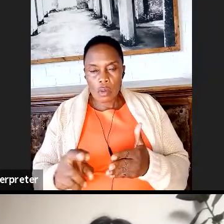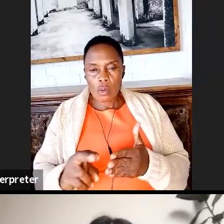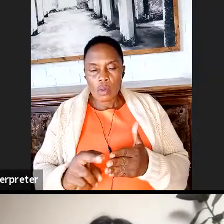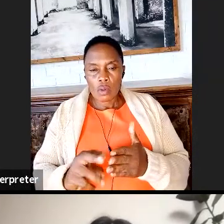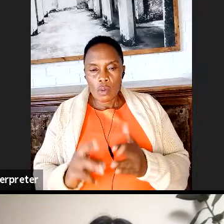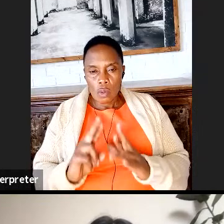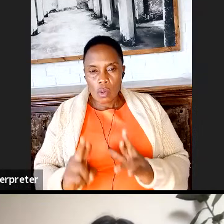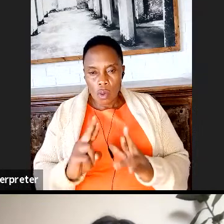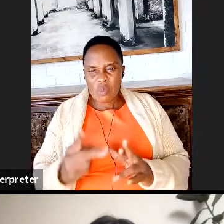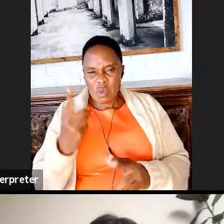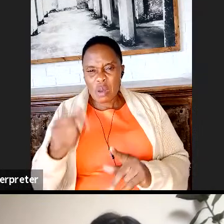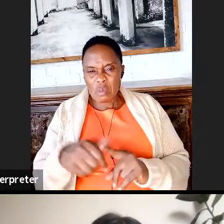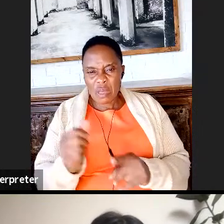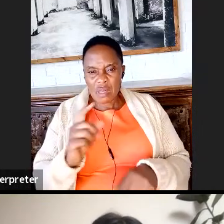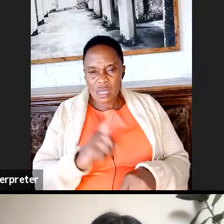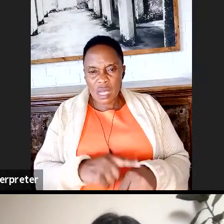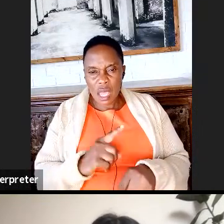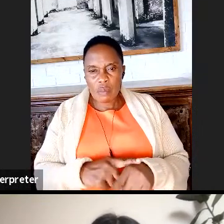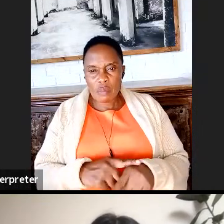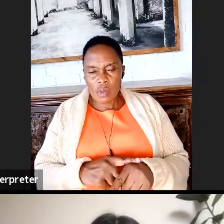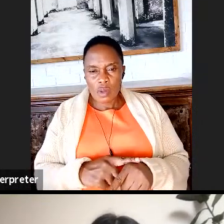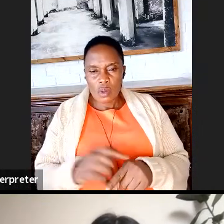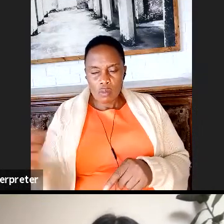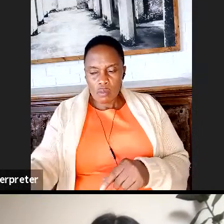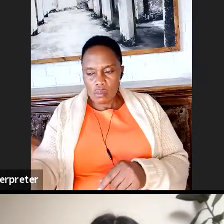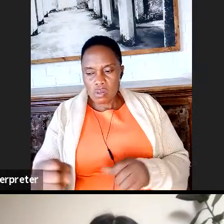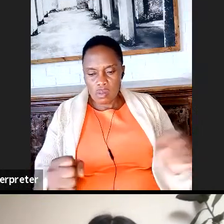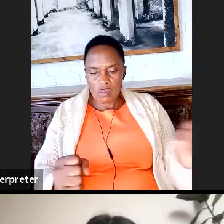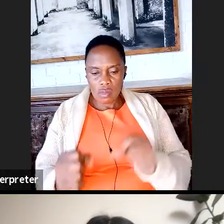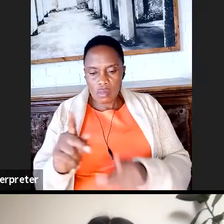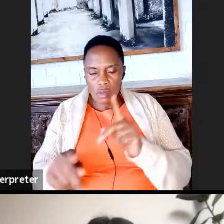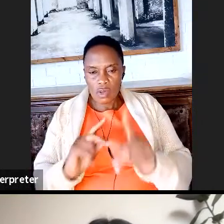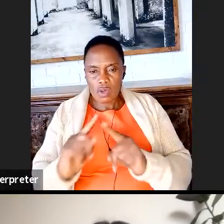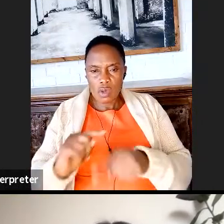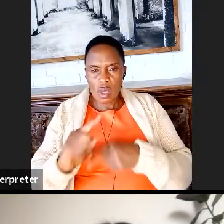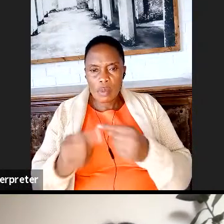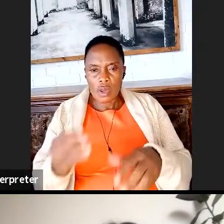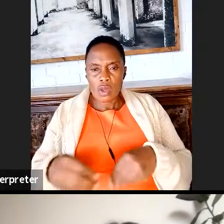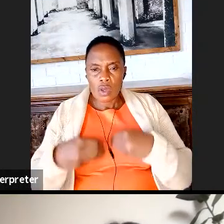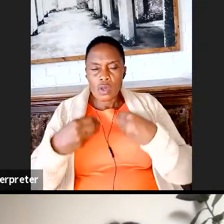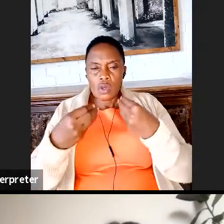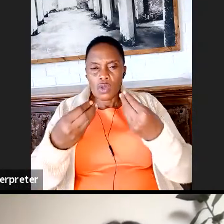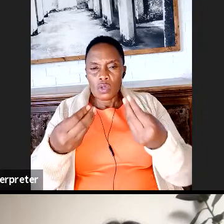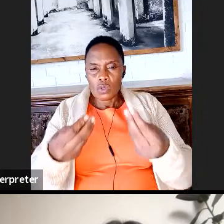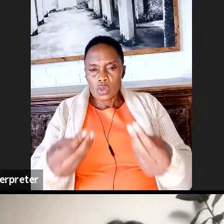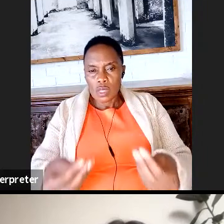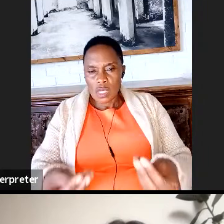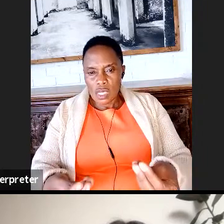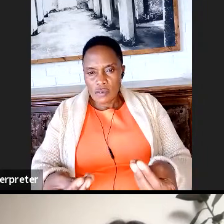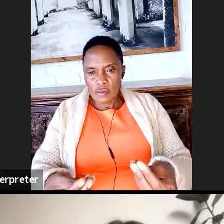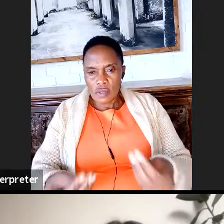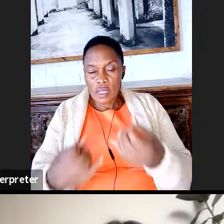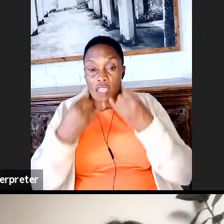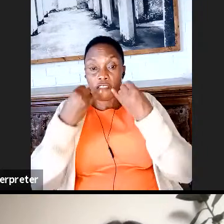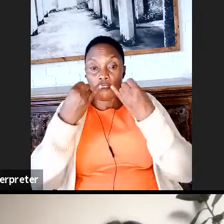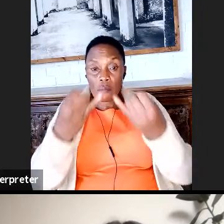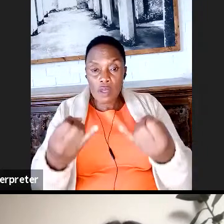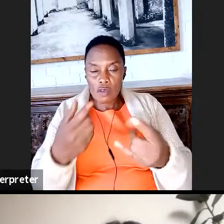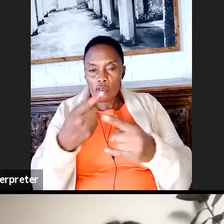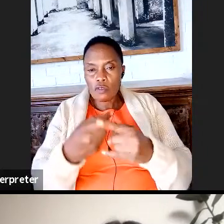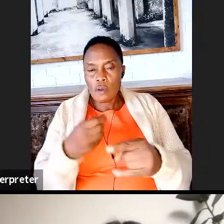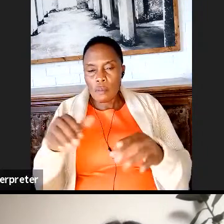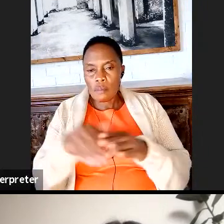just talk and sort of provide citizens input to the process and push.